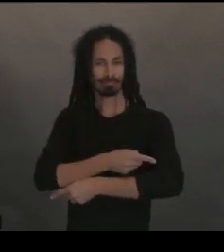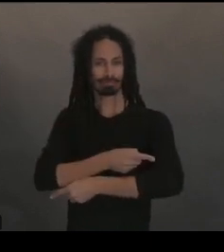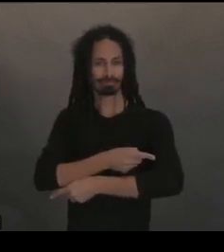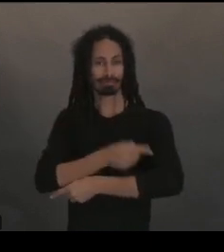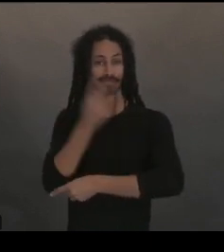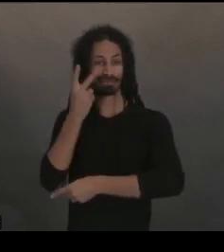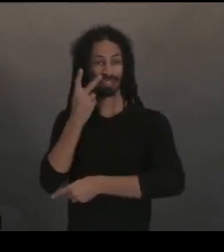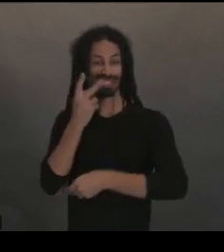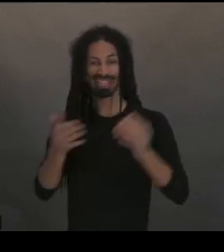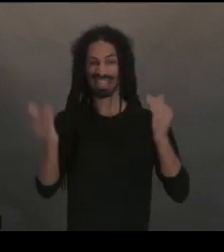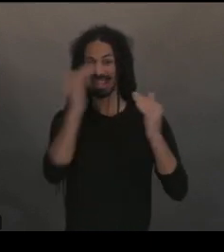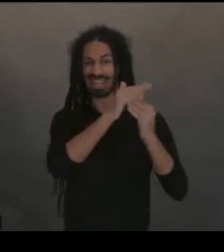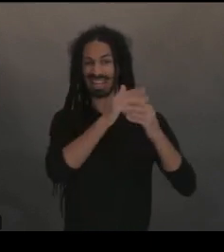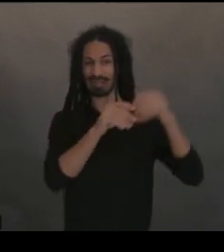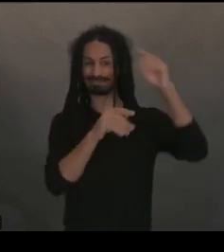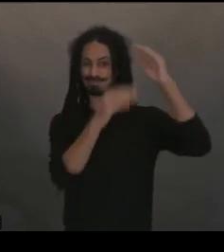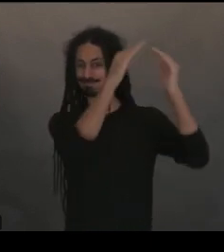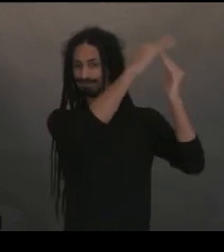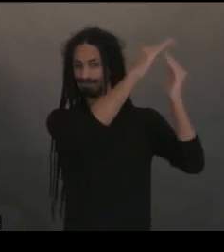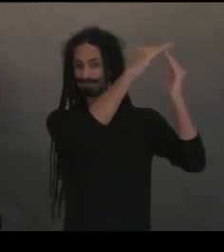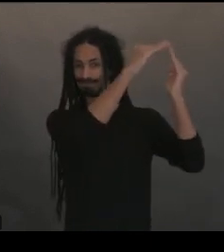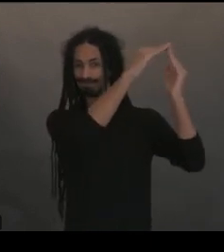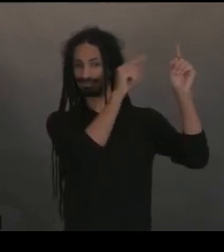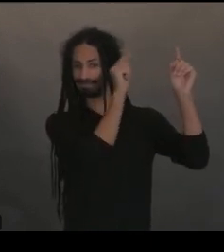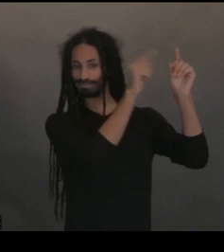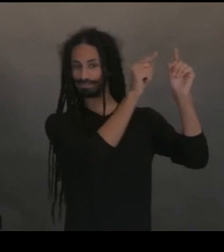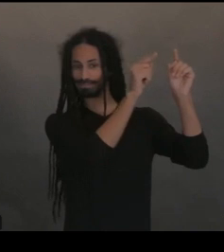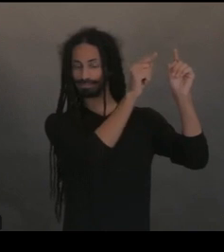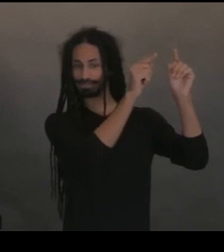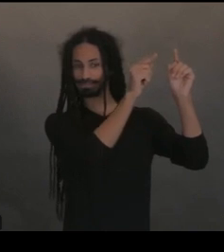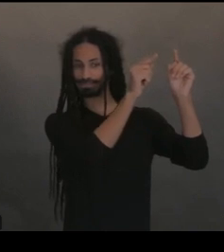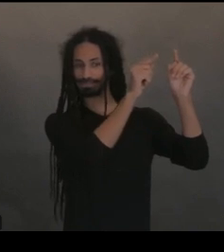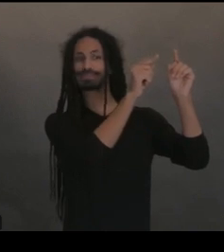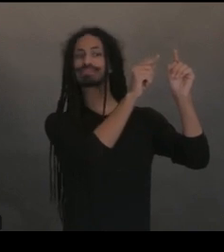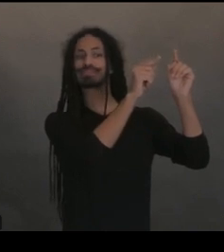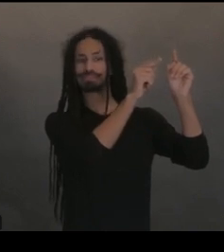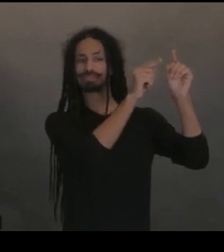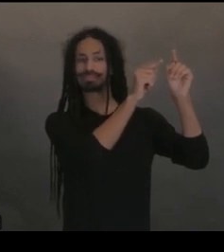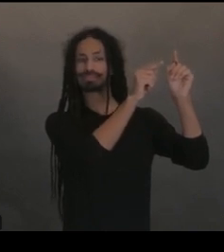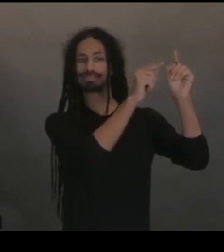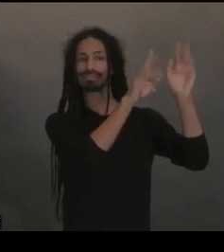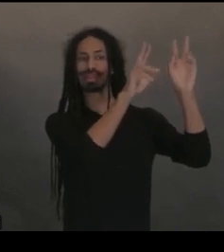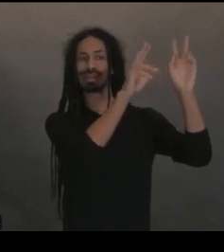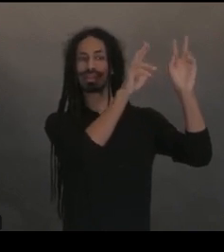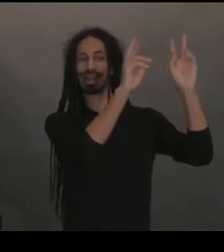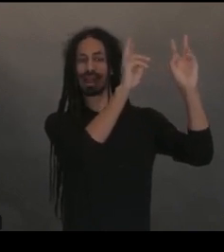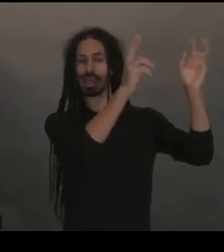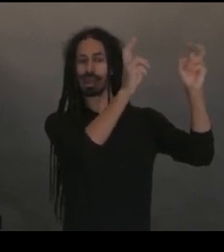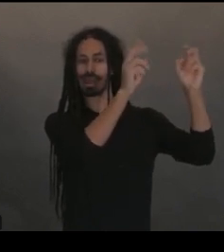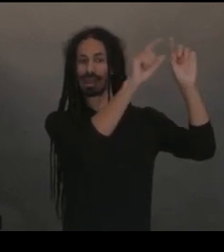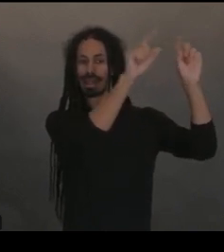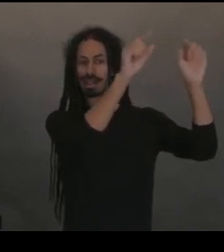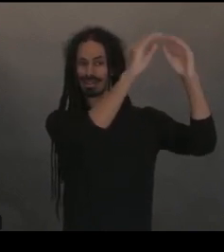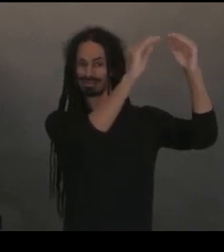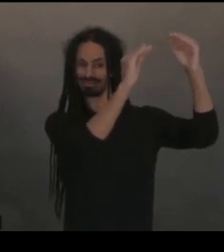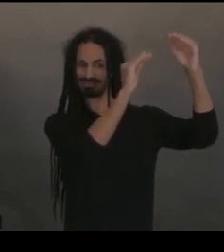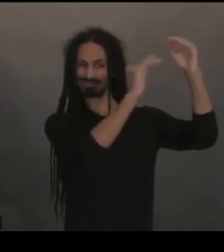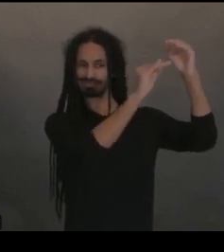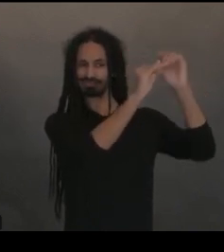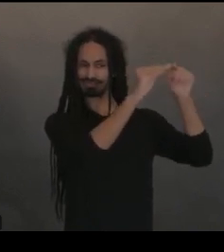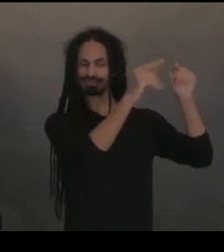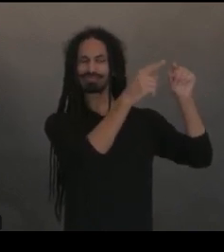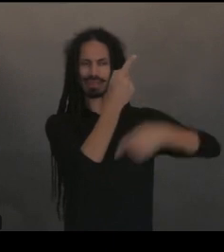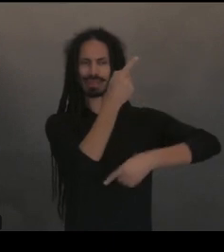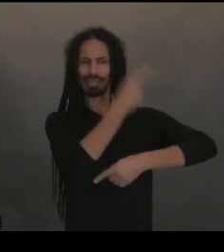and that is located at the top of the page, right under our journal details. We have